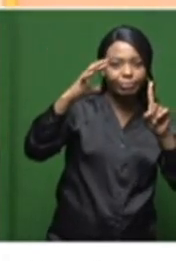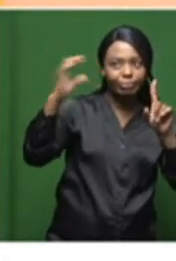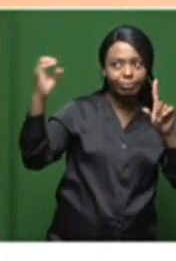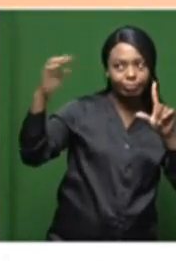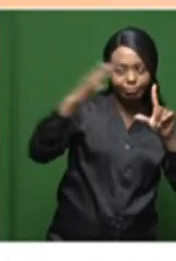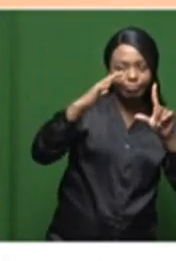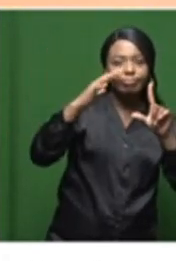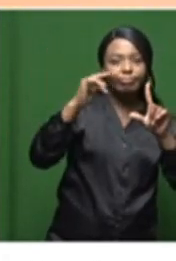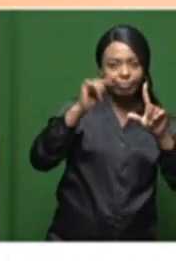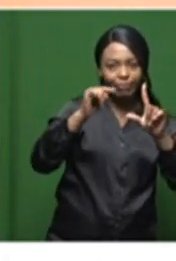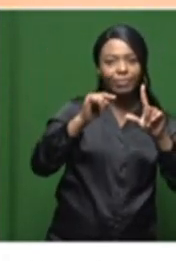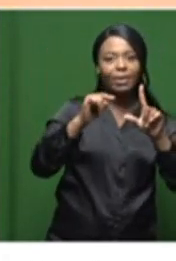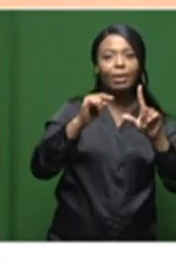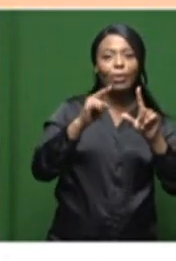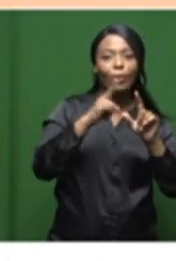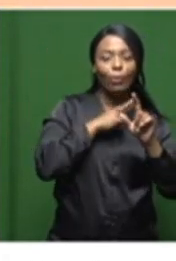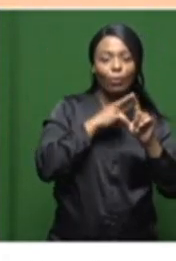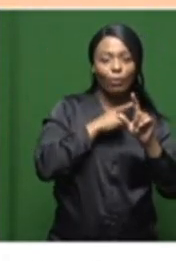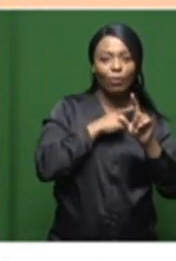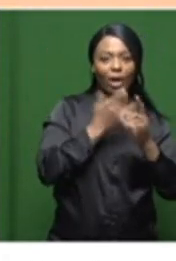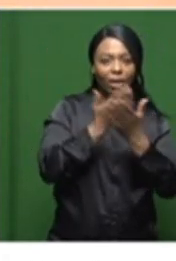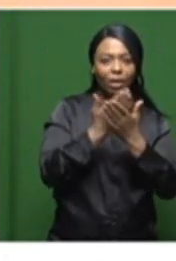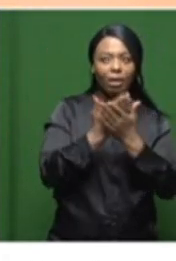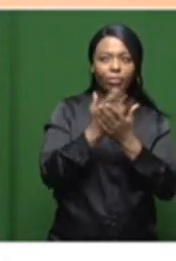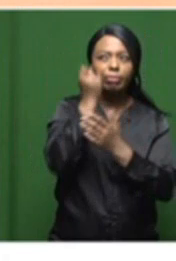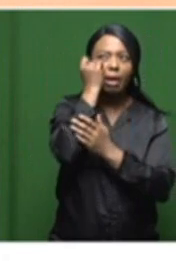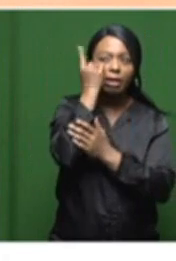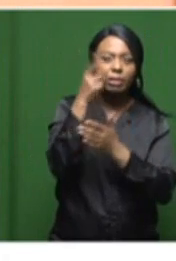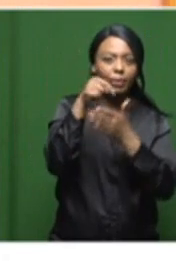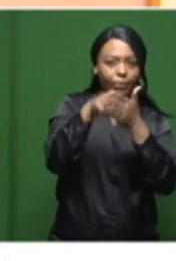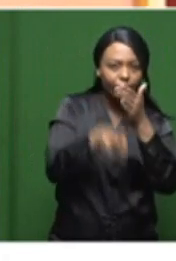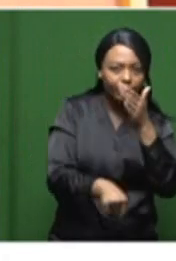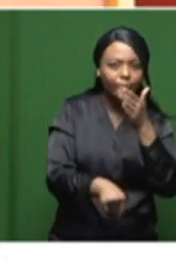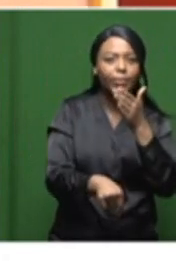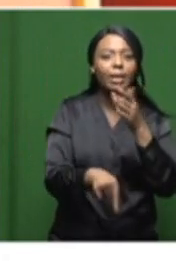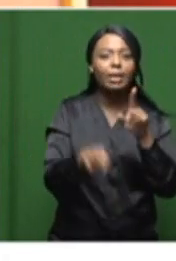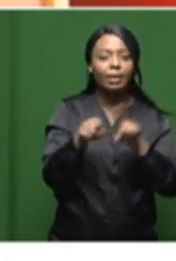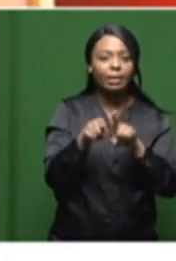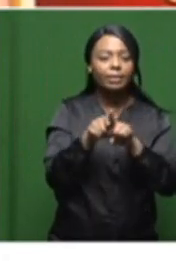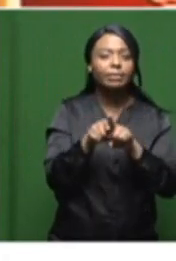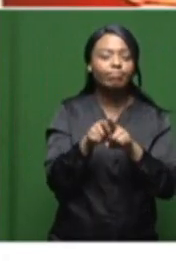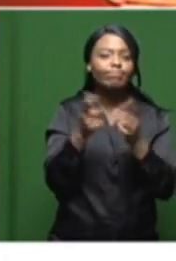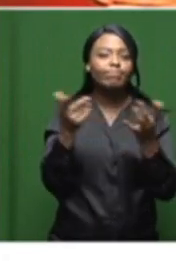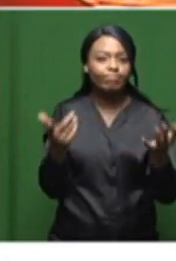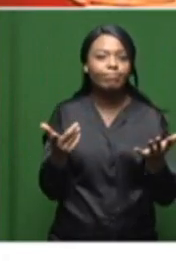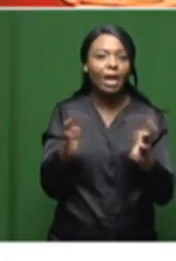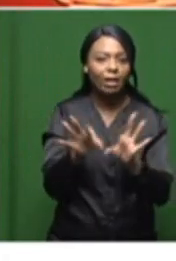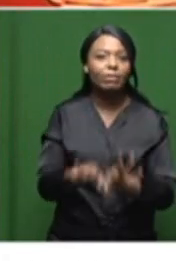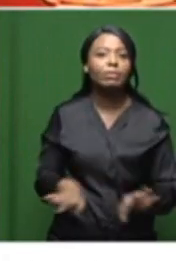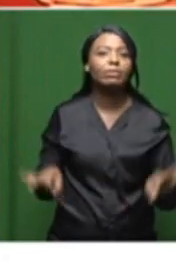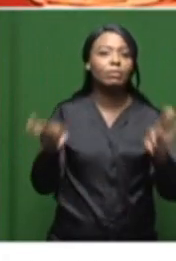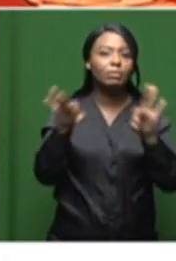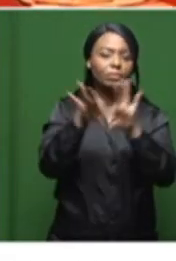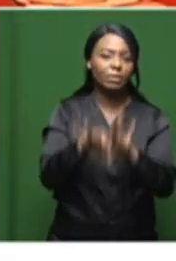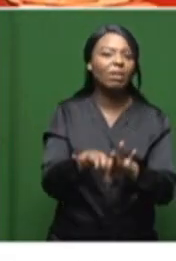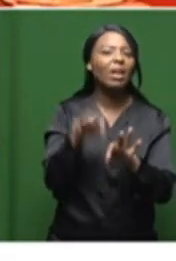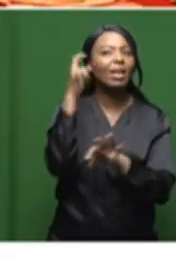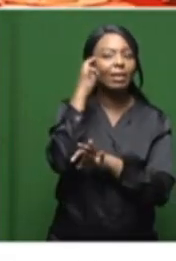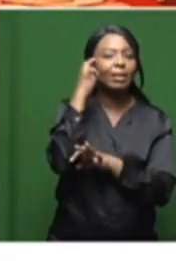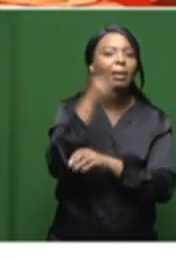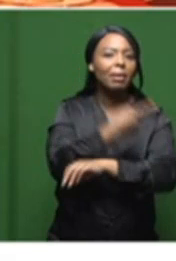sometimes overlooked and undervalued. And I think that's the power of art. It's